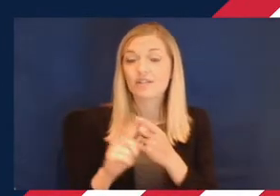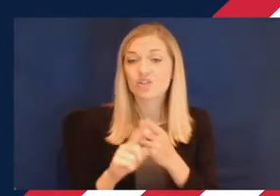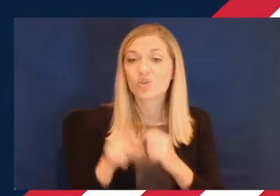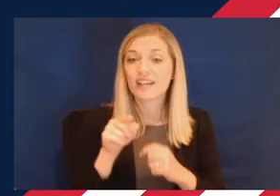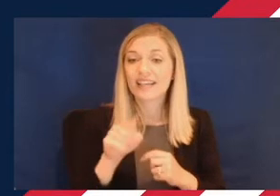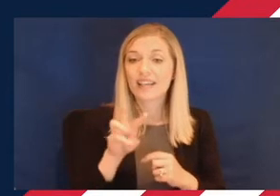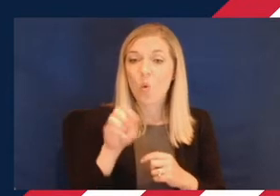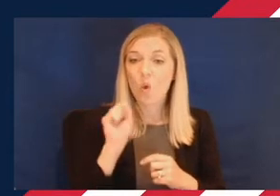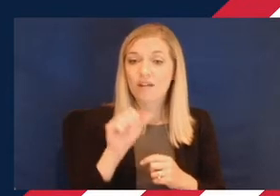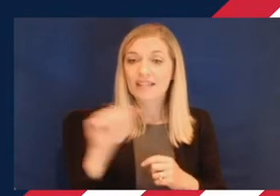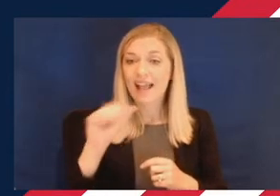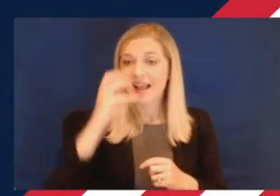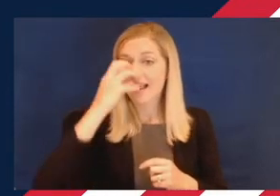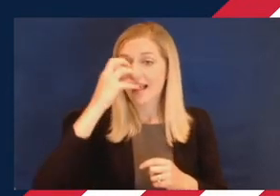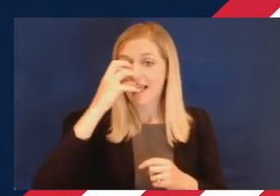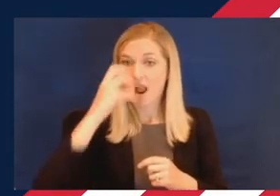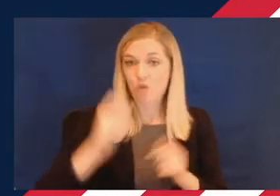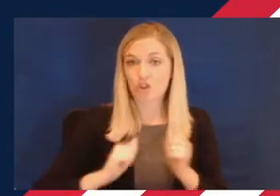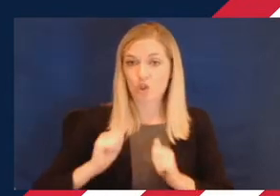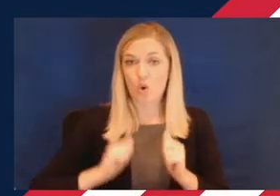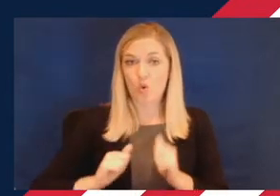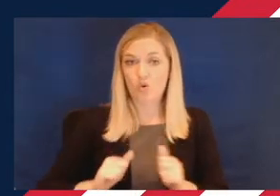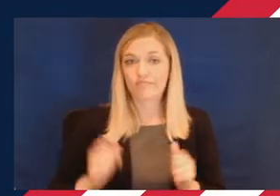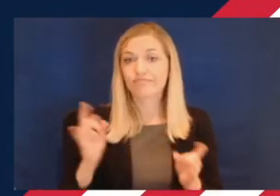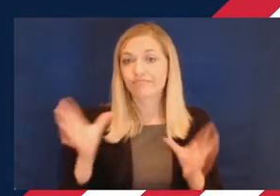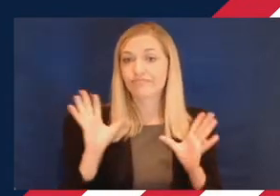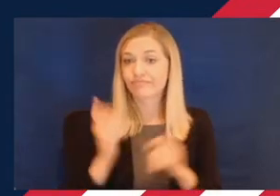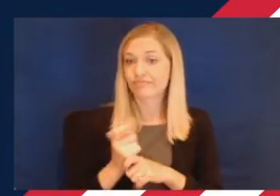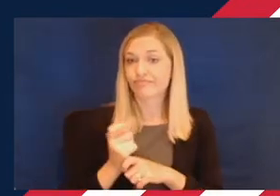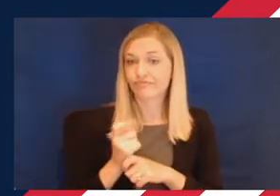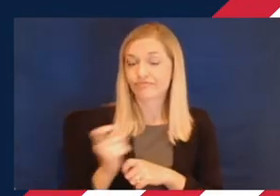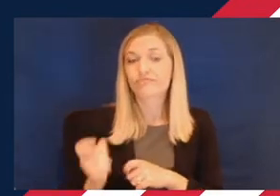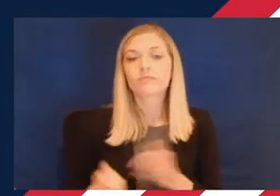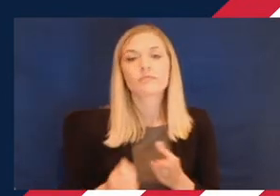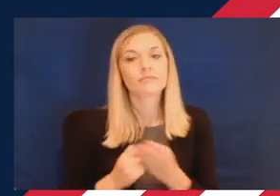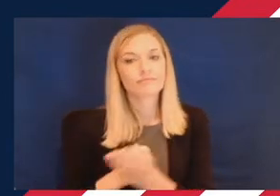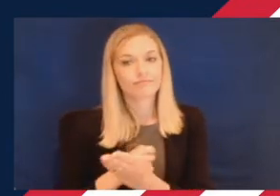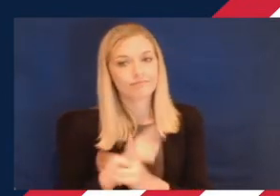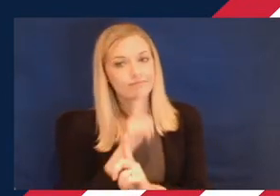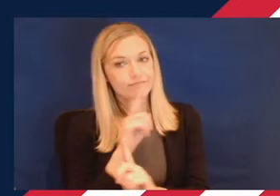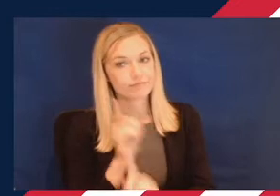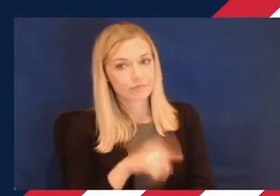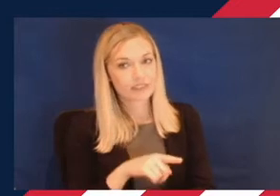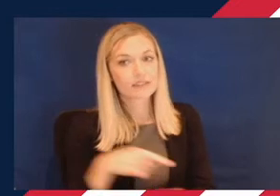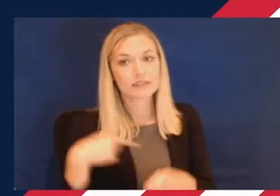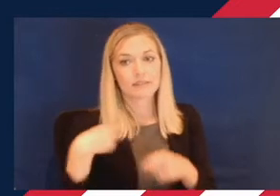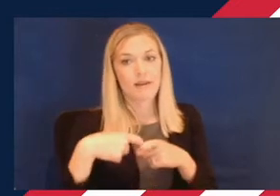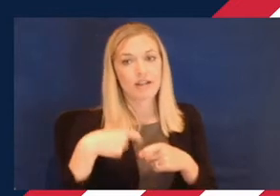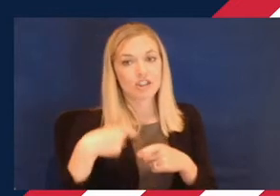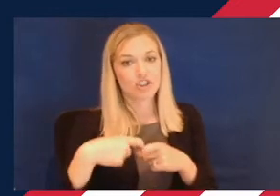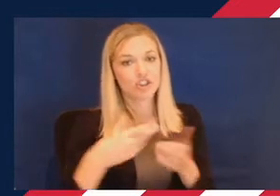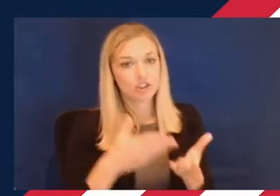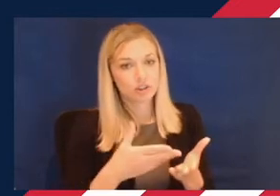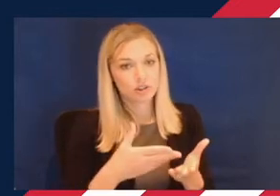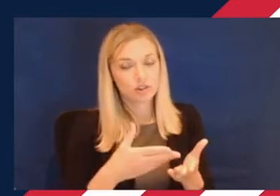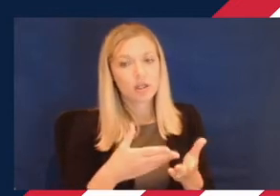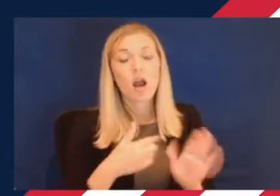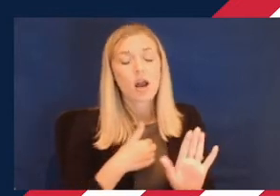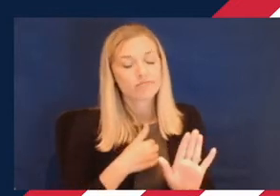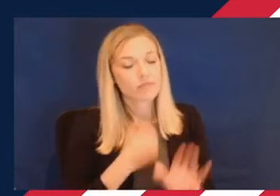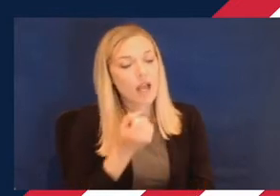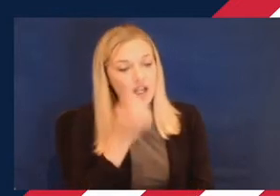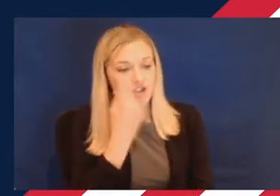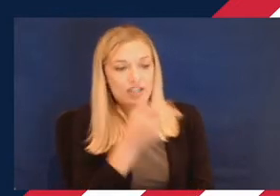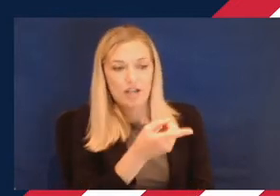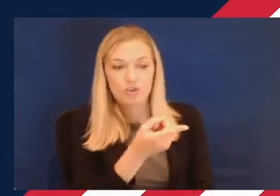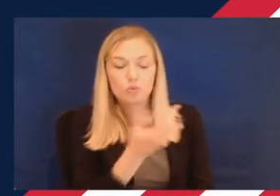bien. La cosa es que, ¿qué vamos a hacer para todos los otros negocios pequeños? I mean, I understand you. It wasn't